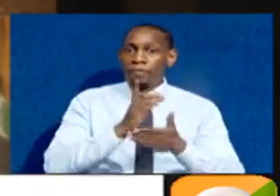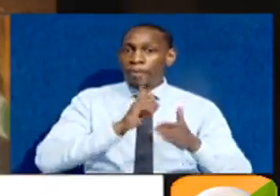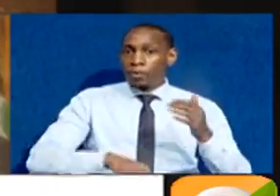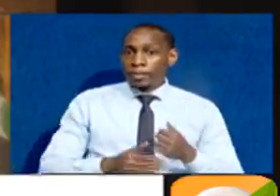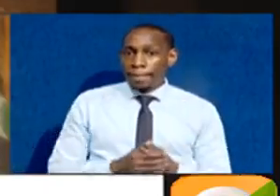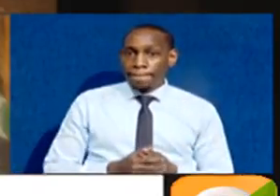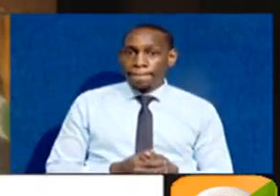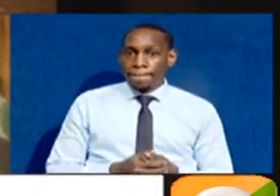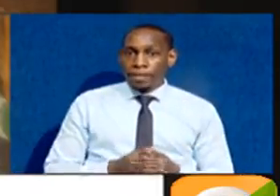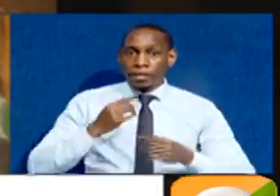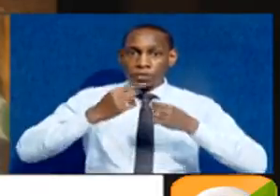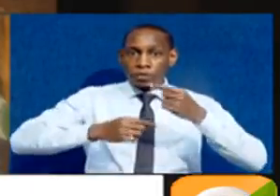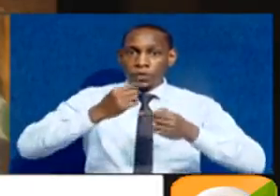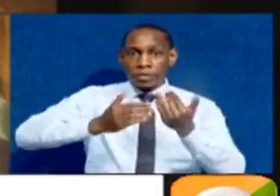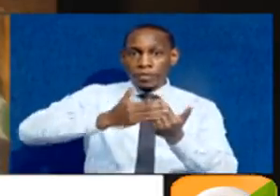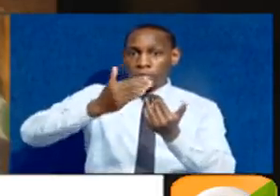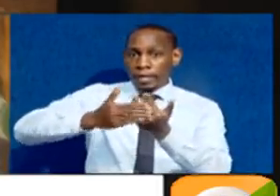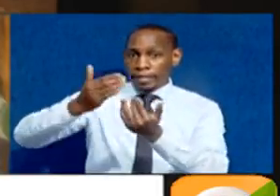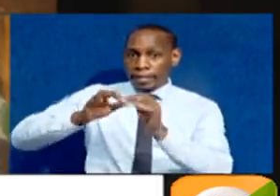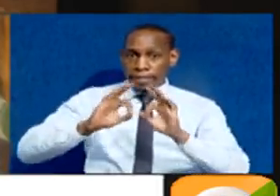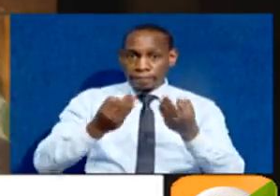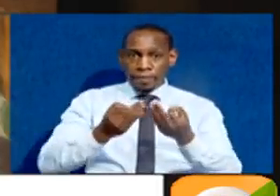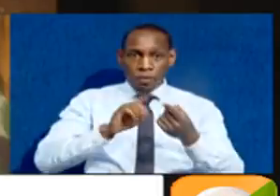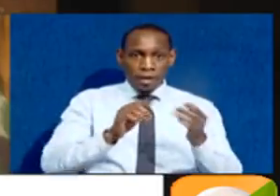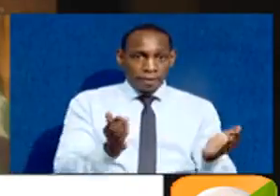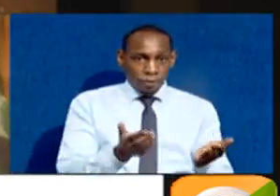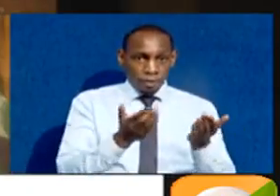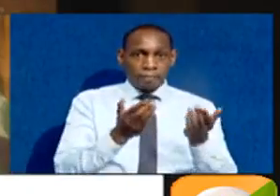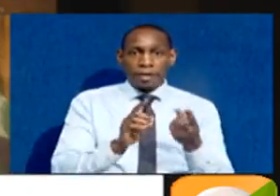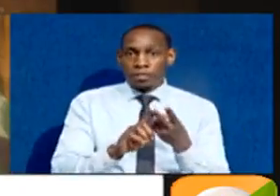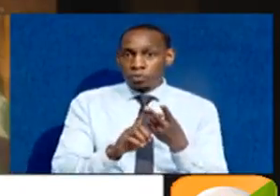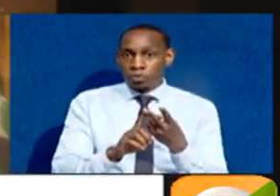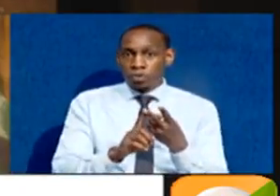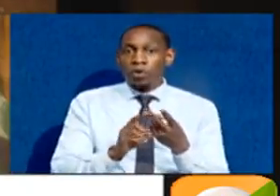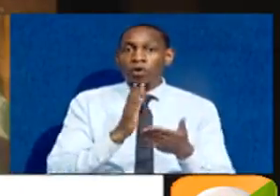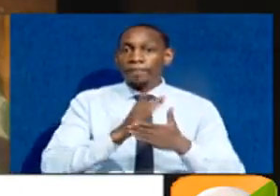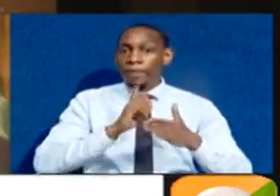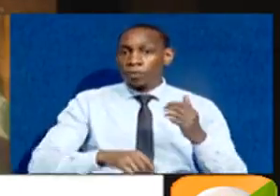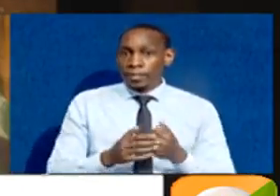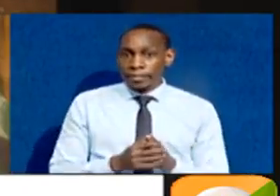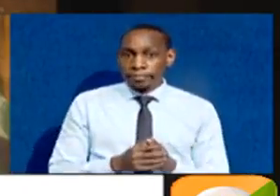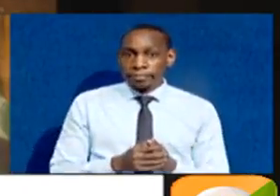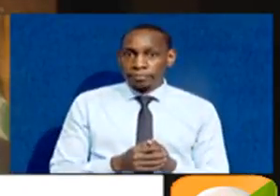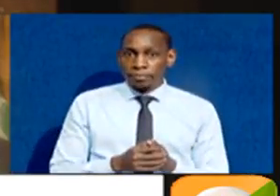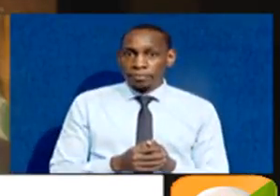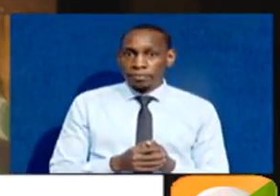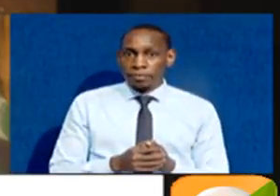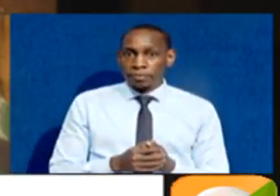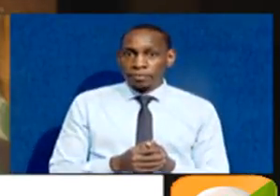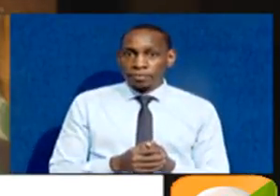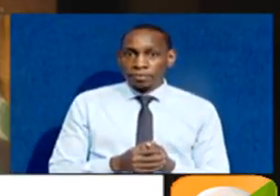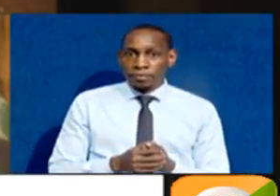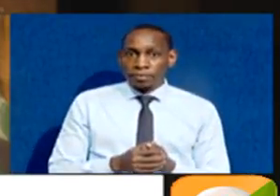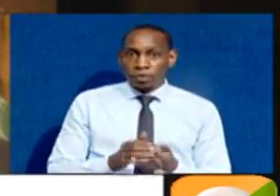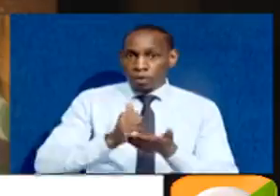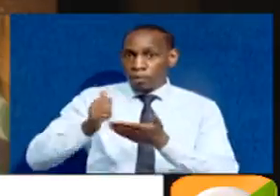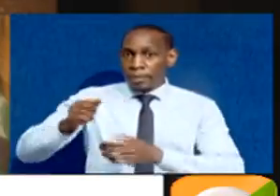that they are we continue to take care of them in terms of welfare we make sure that if there are placements